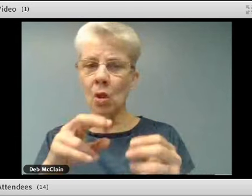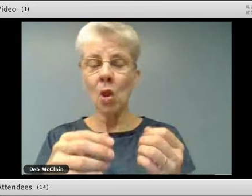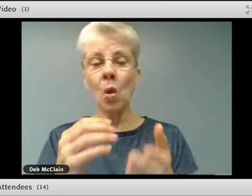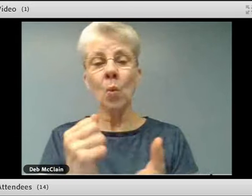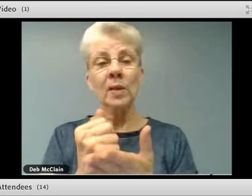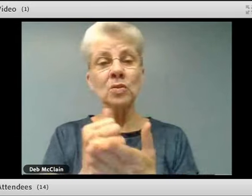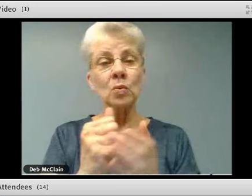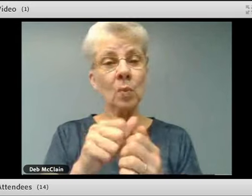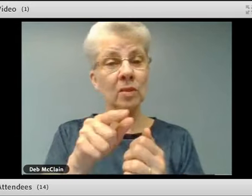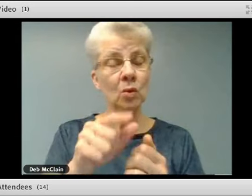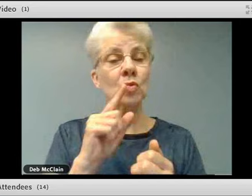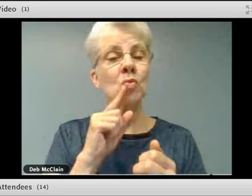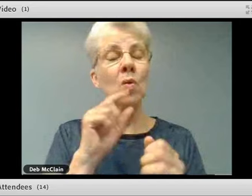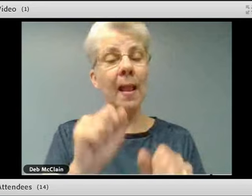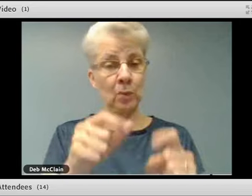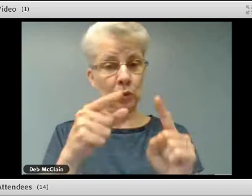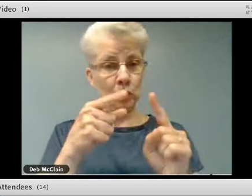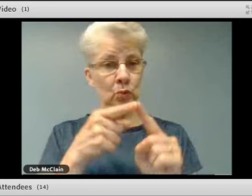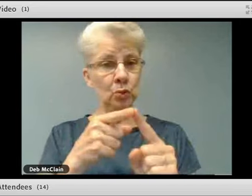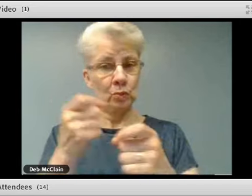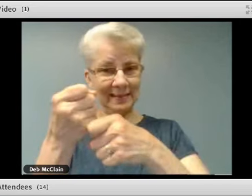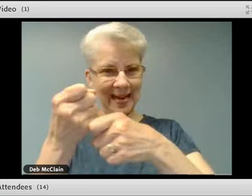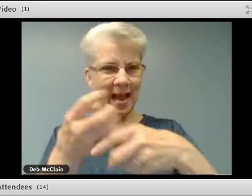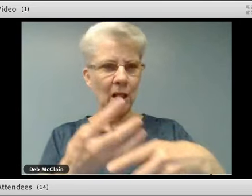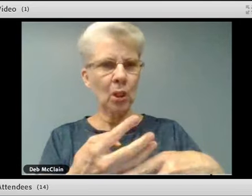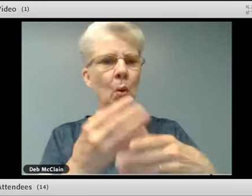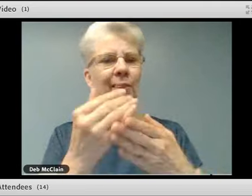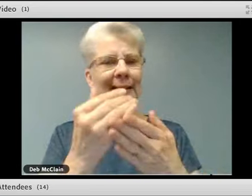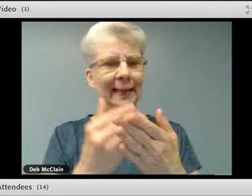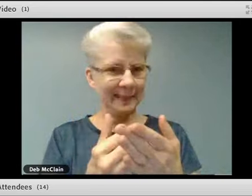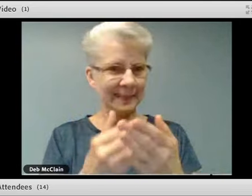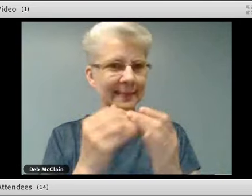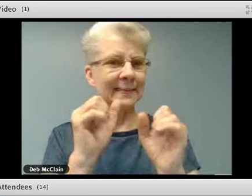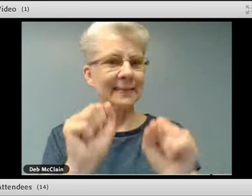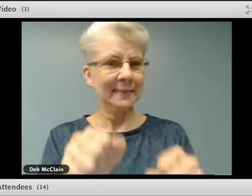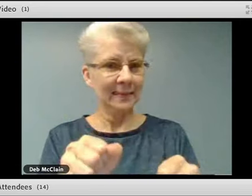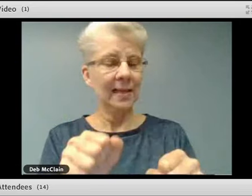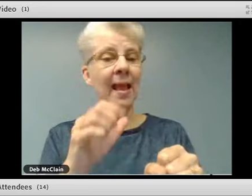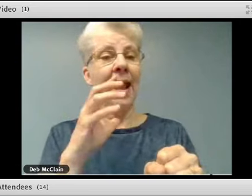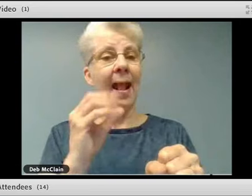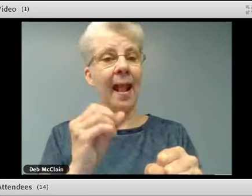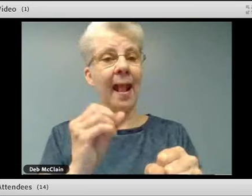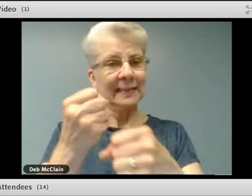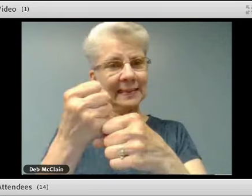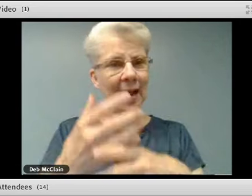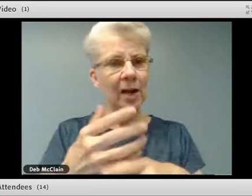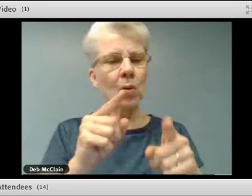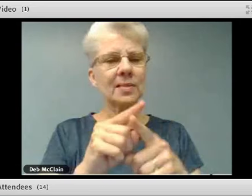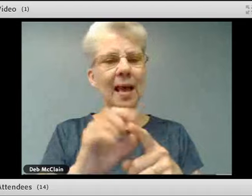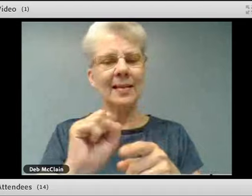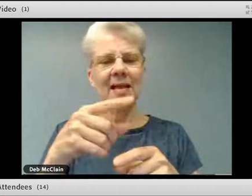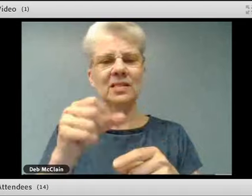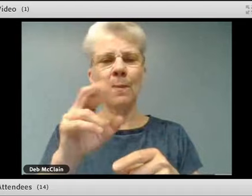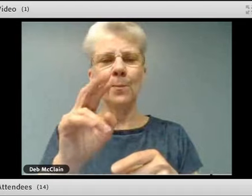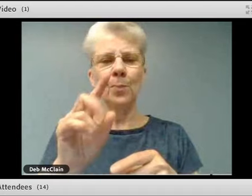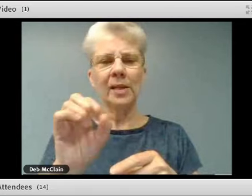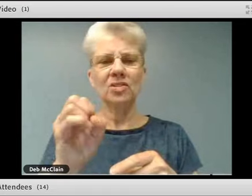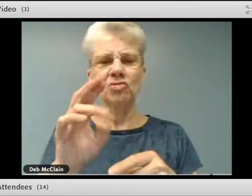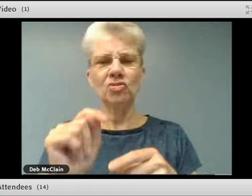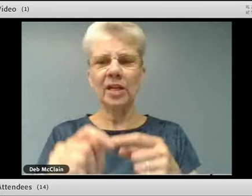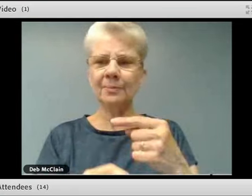you, you are able to download your lists, and it downloads as a spreadsheet. So you